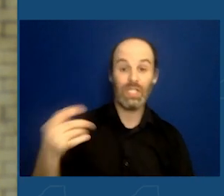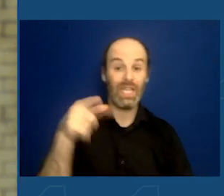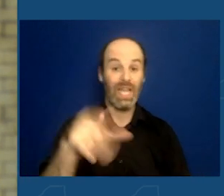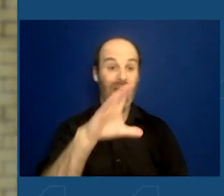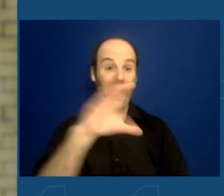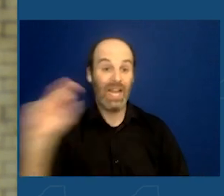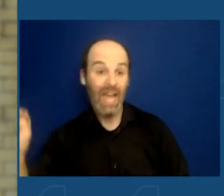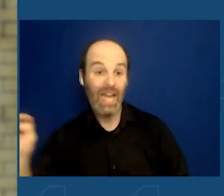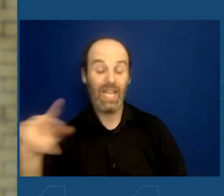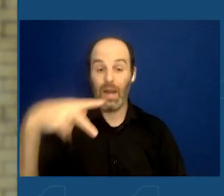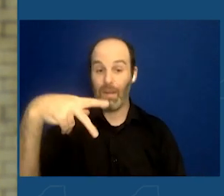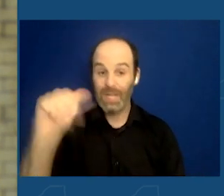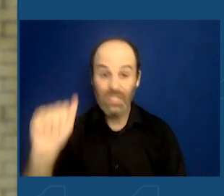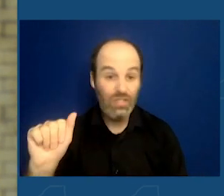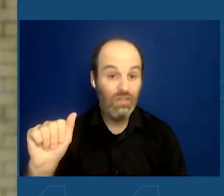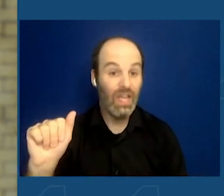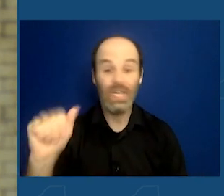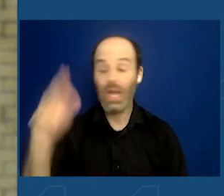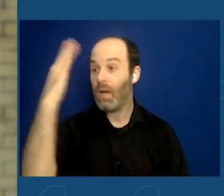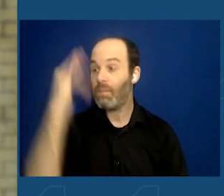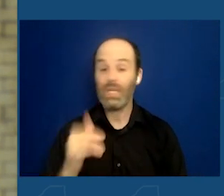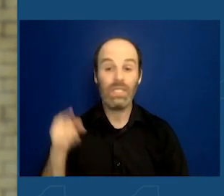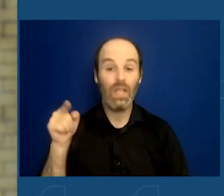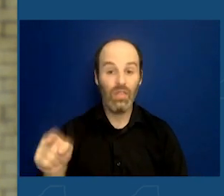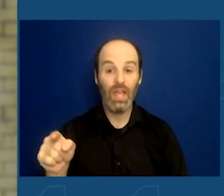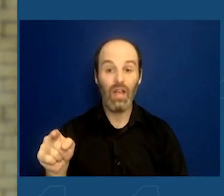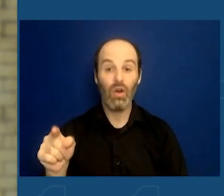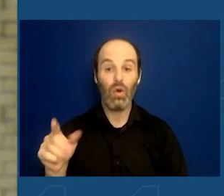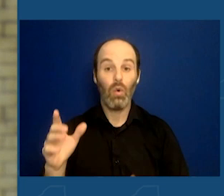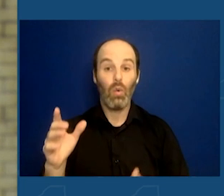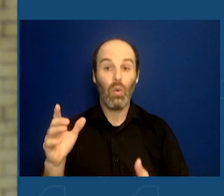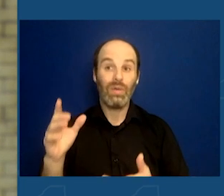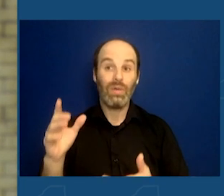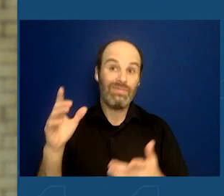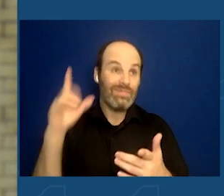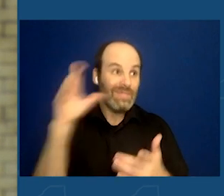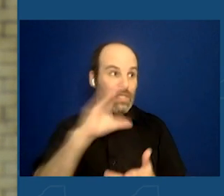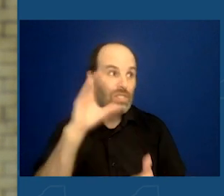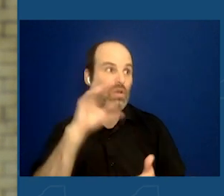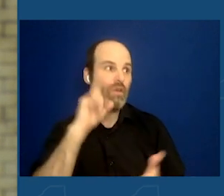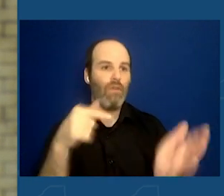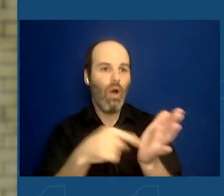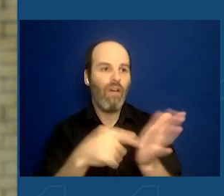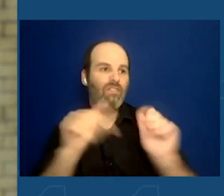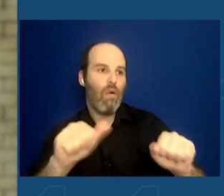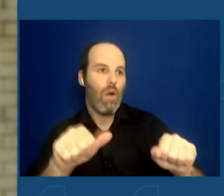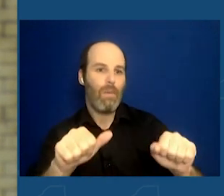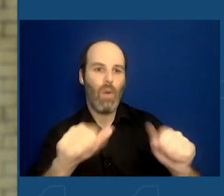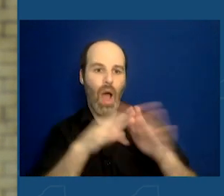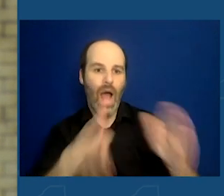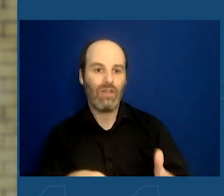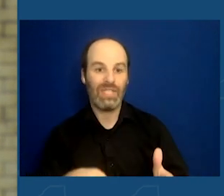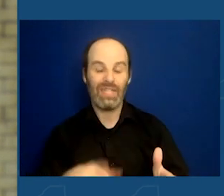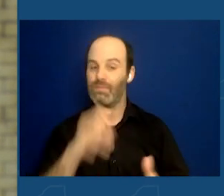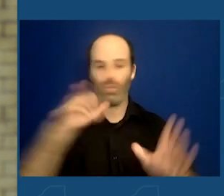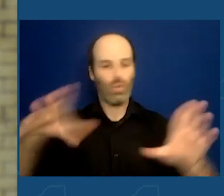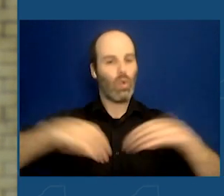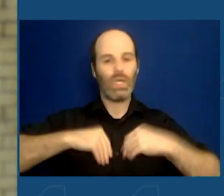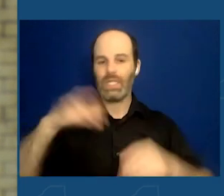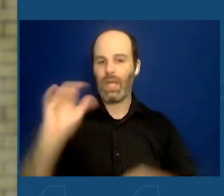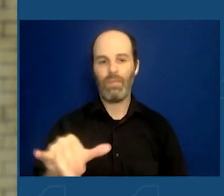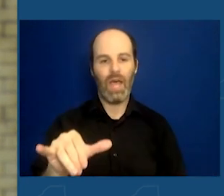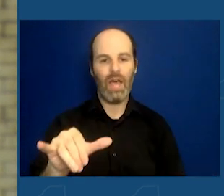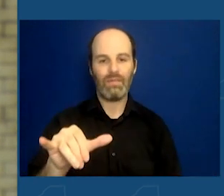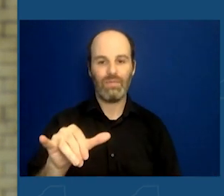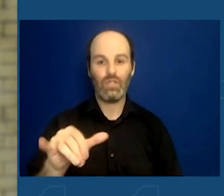Pennsylvania, because they're looking to make affordable, and that's not something that's acceptable. So the governor has taken the best parts.